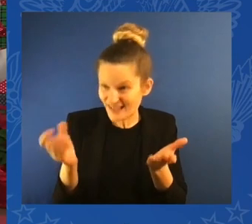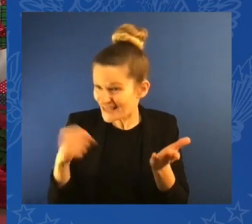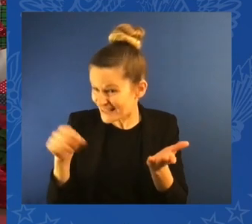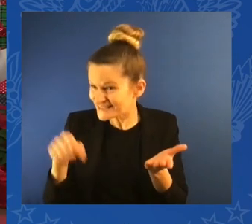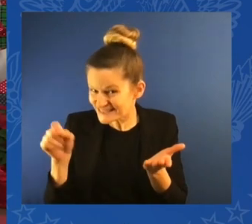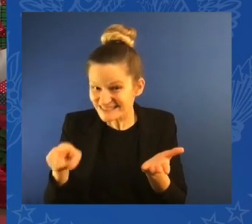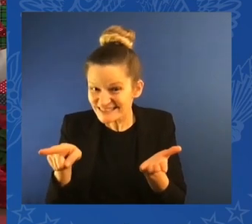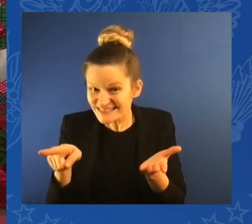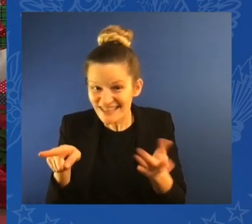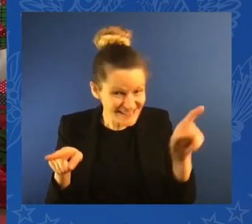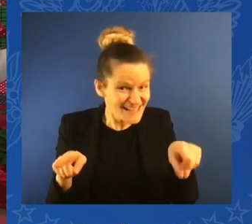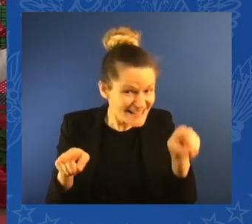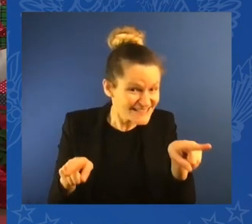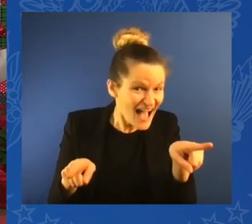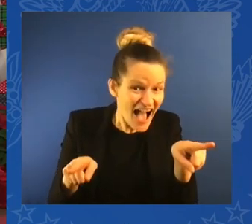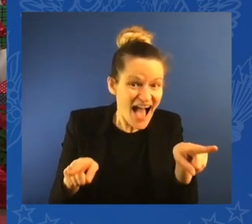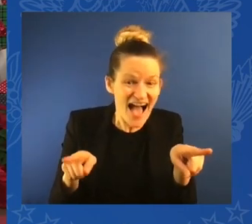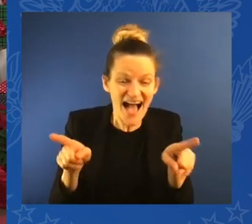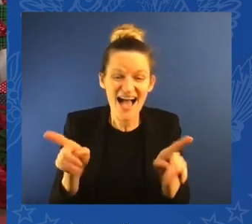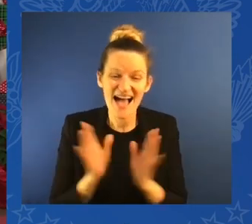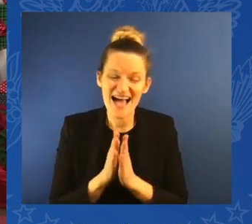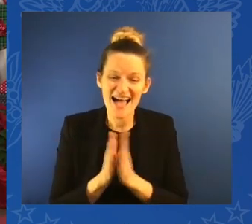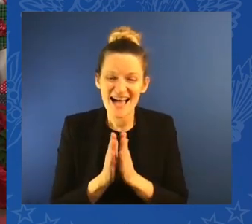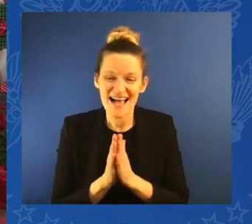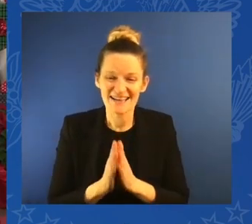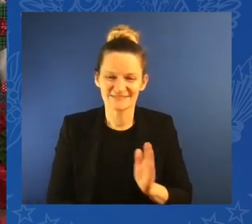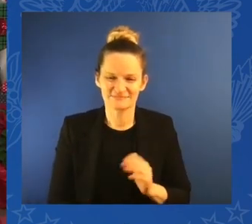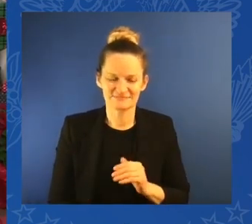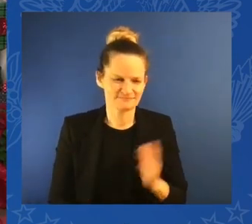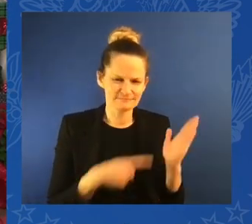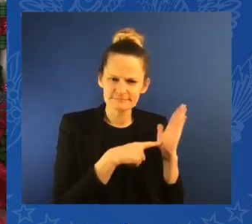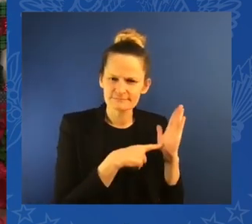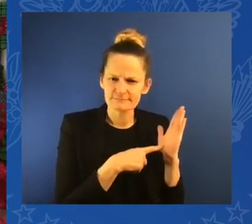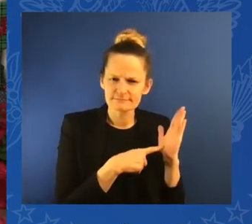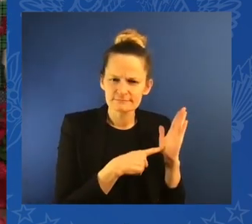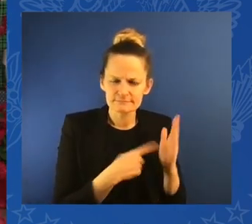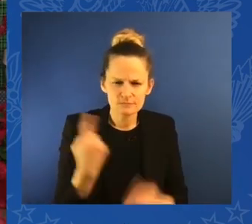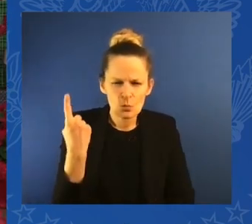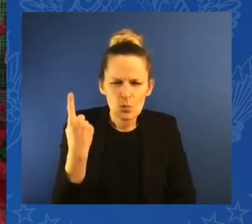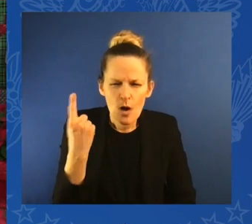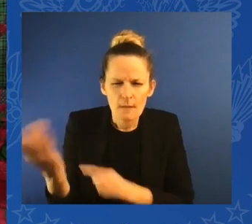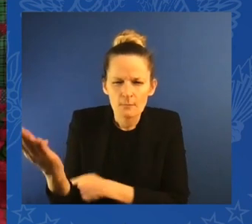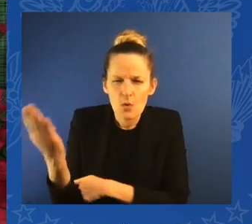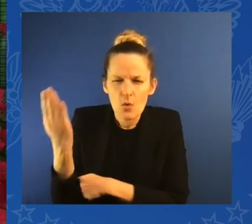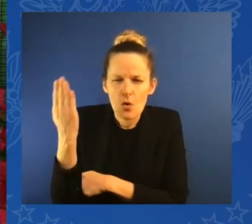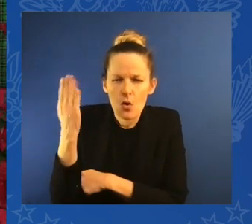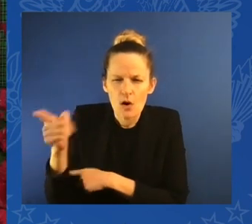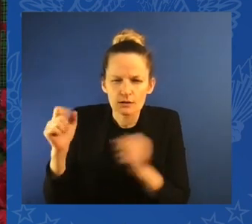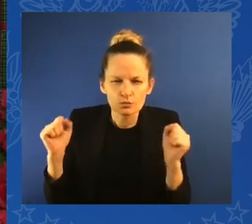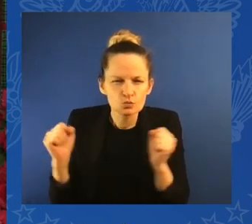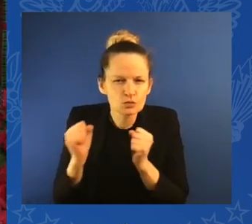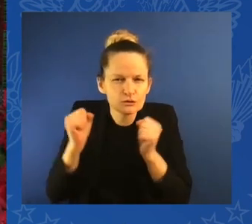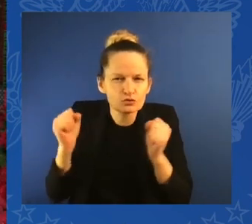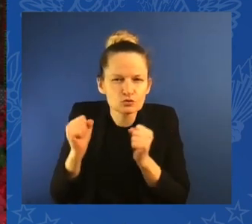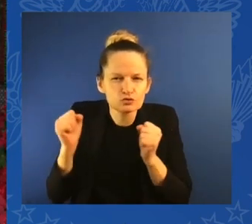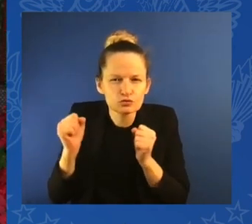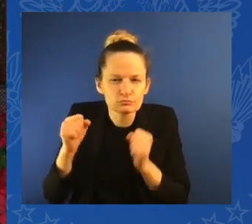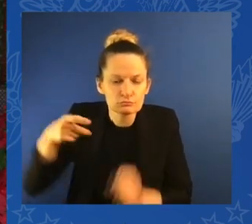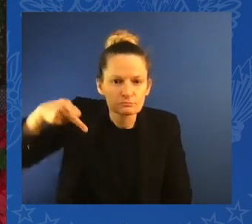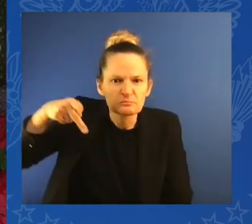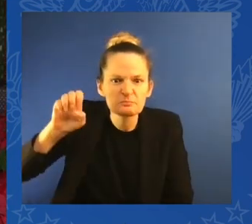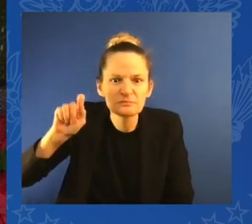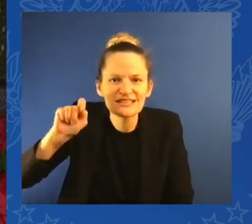one winter morning, Peter woke up and looked out the window. Snow had fallen during the